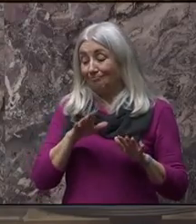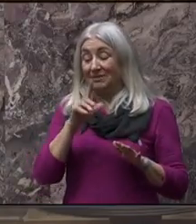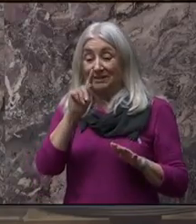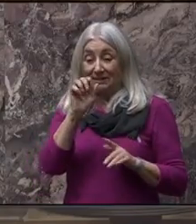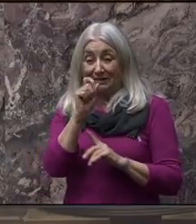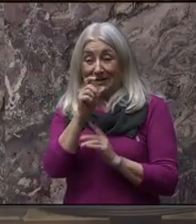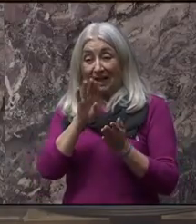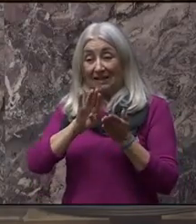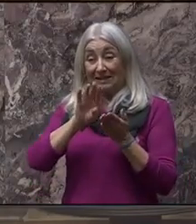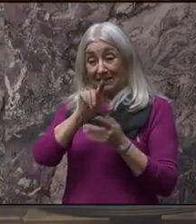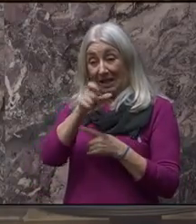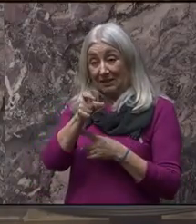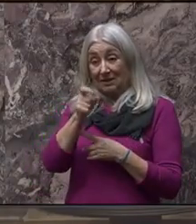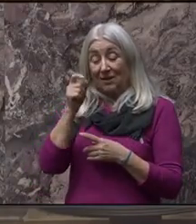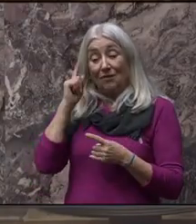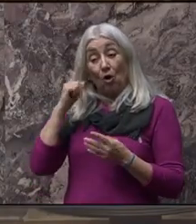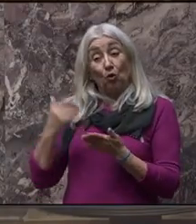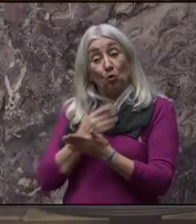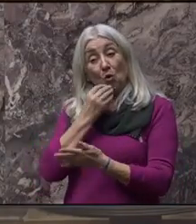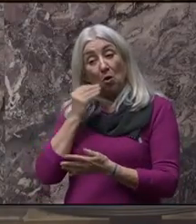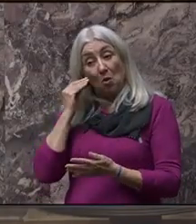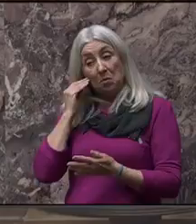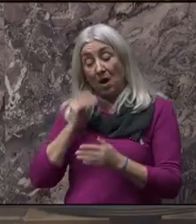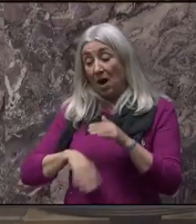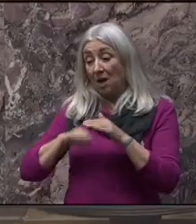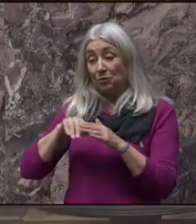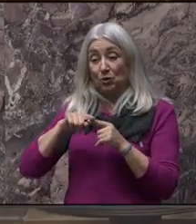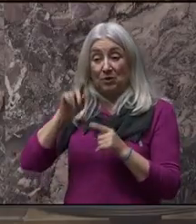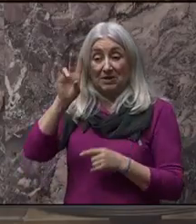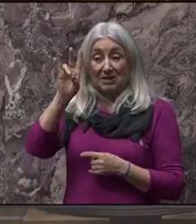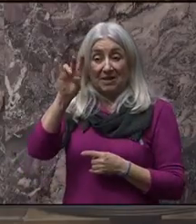buying newly built homes valued up to